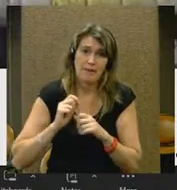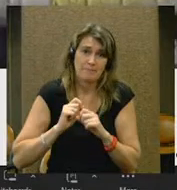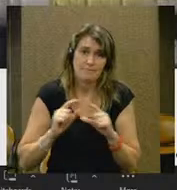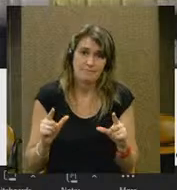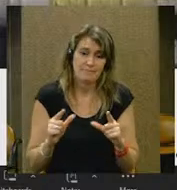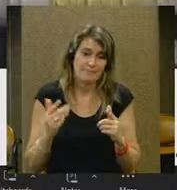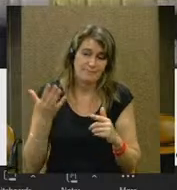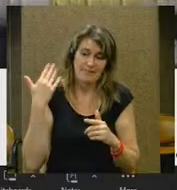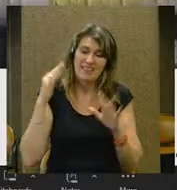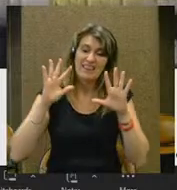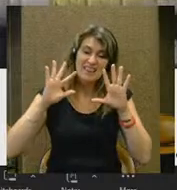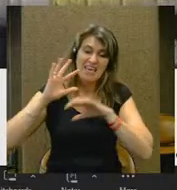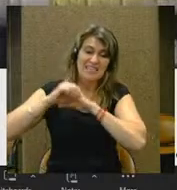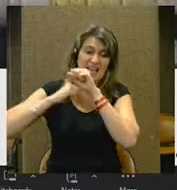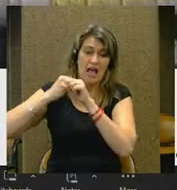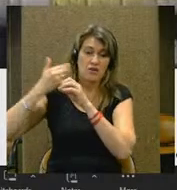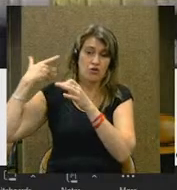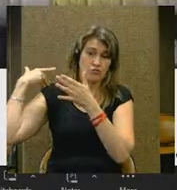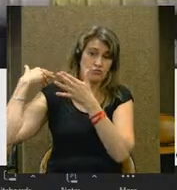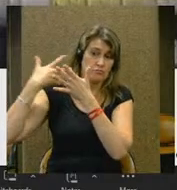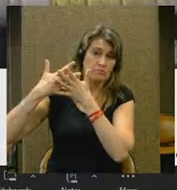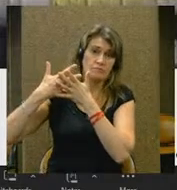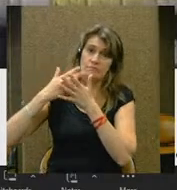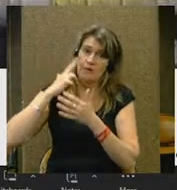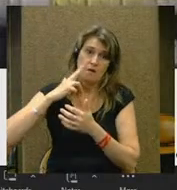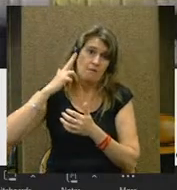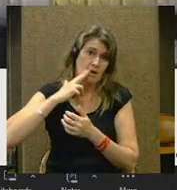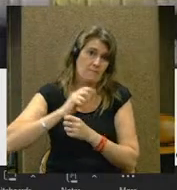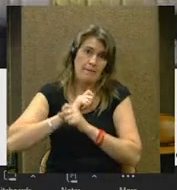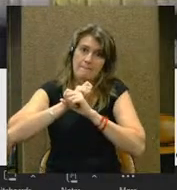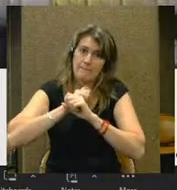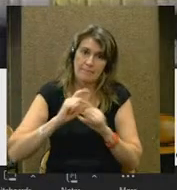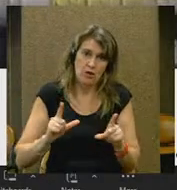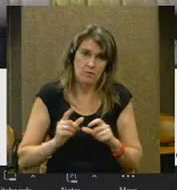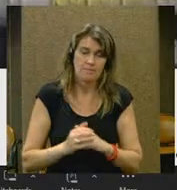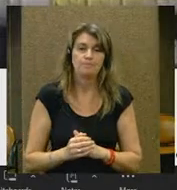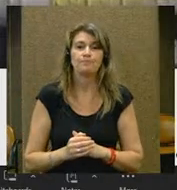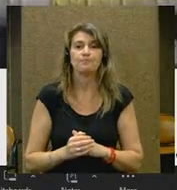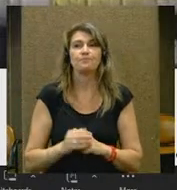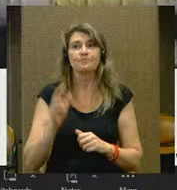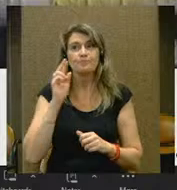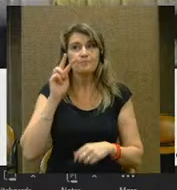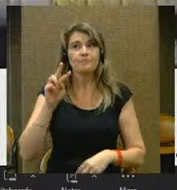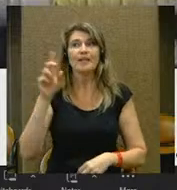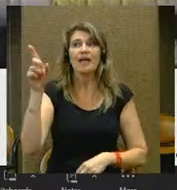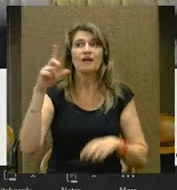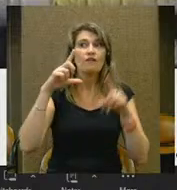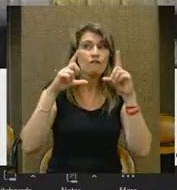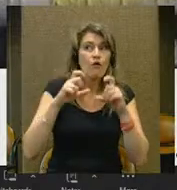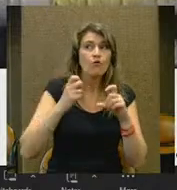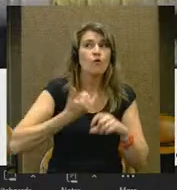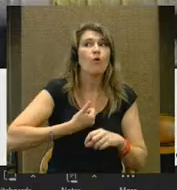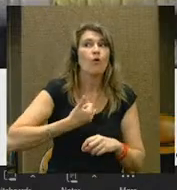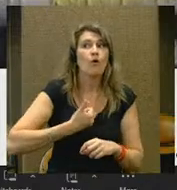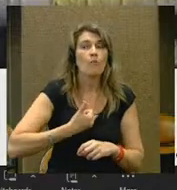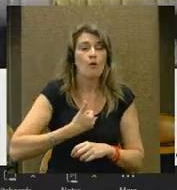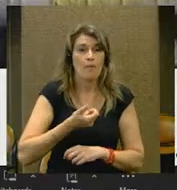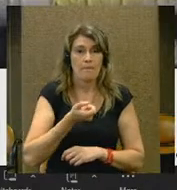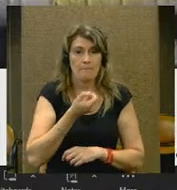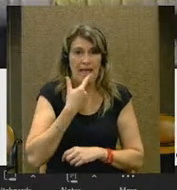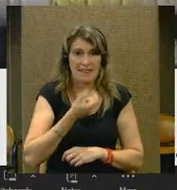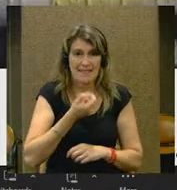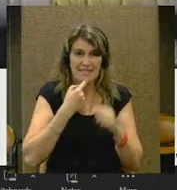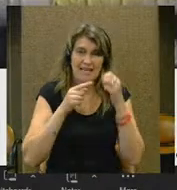years. So I just want to show you some pictures of these counterfeit pills. And so this is, I pulled this off from the DEA's webpage. So for